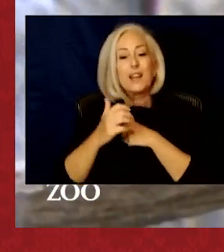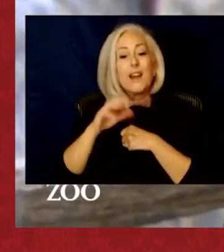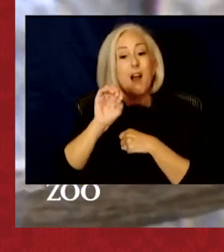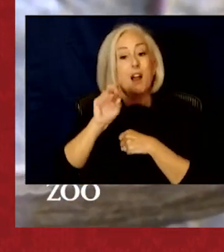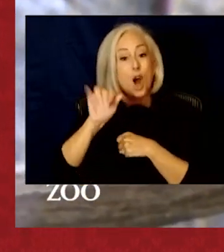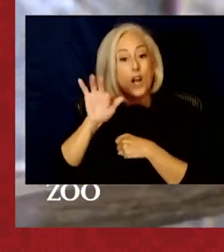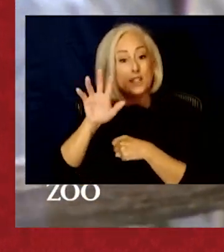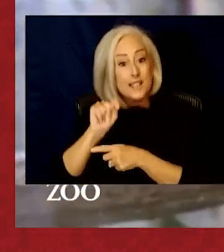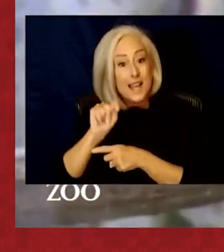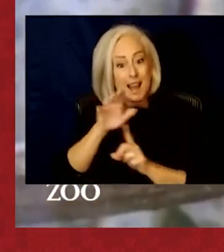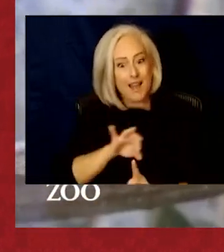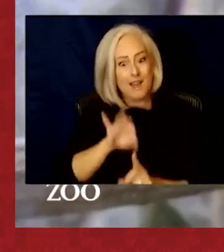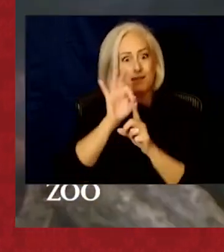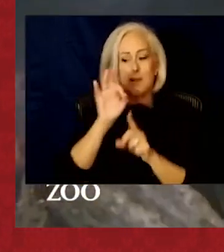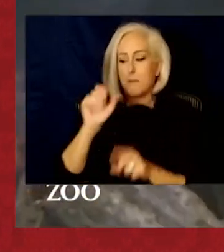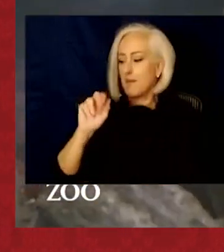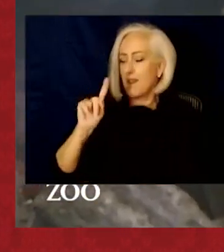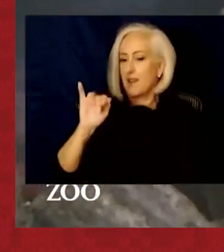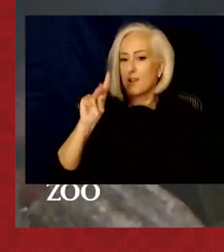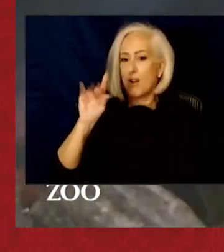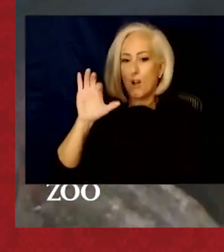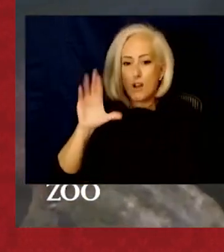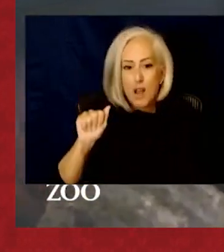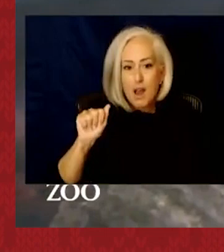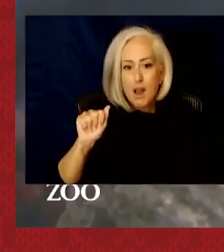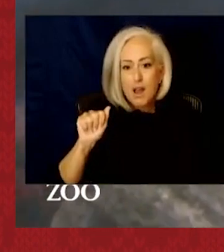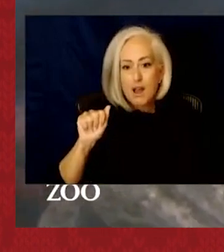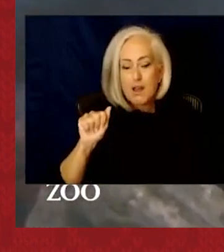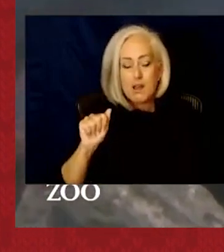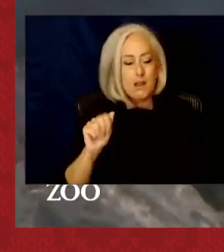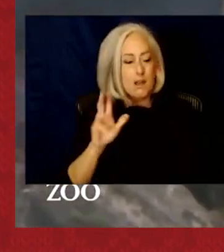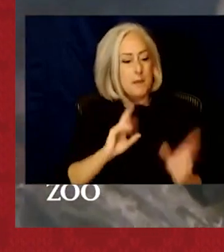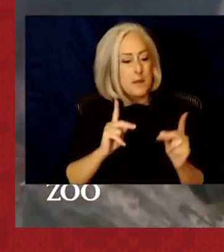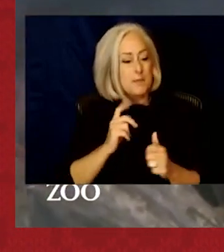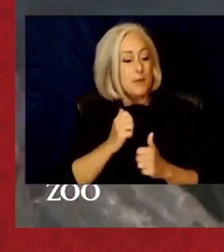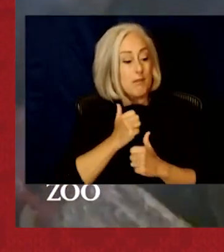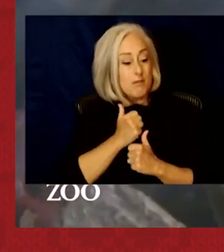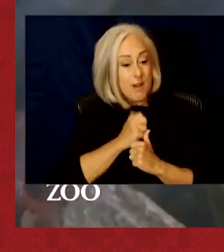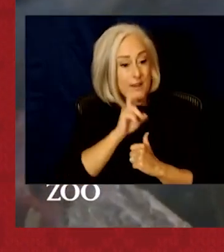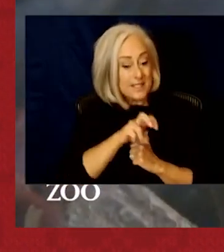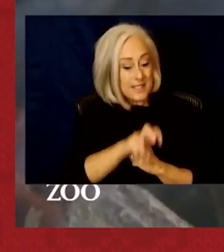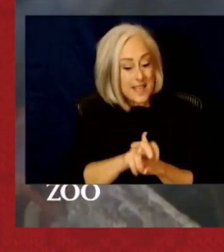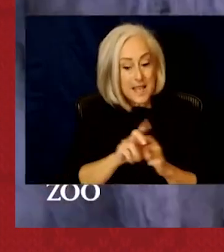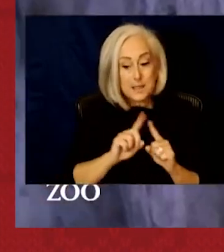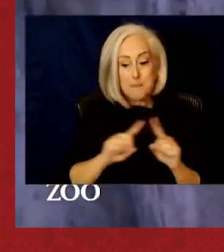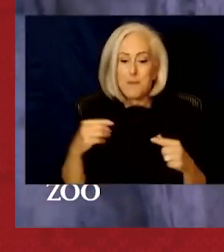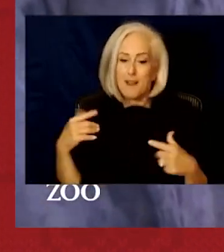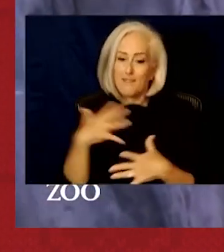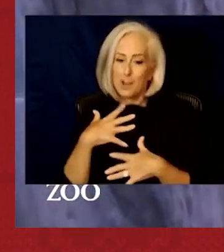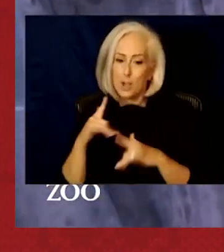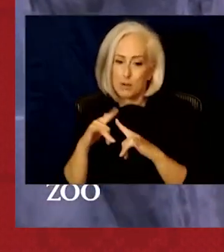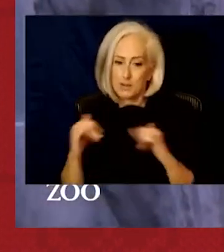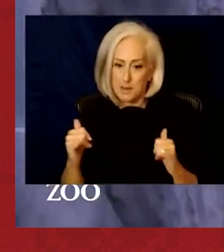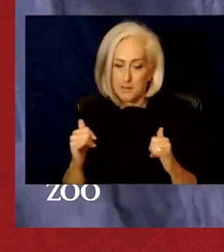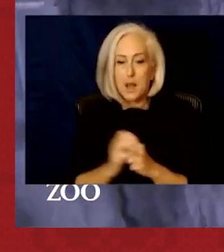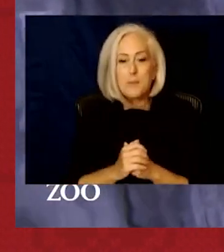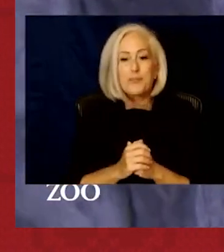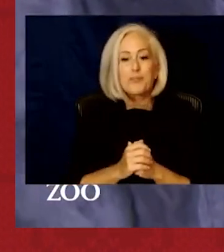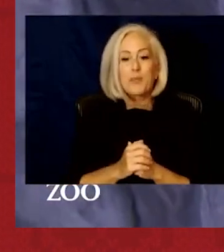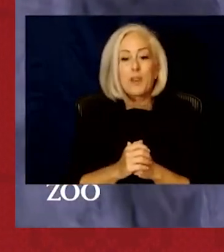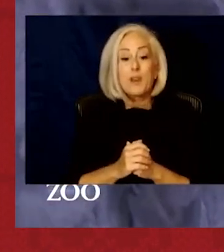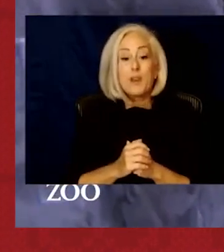the world, they are sometimes loved, but often feared by humans. The name for an intense fear of snakes